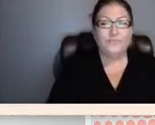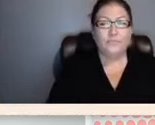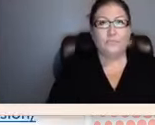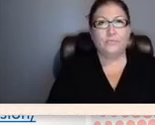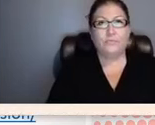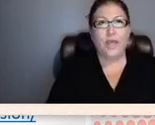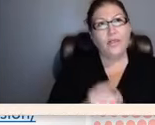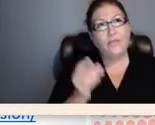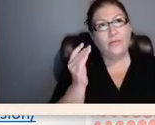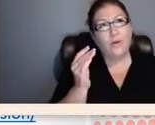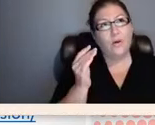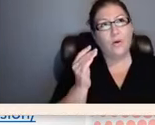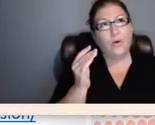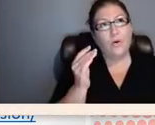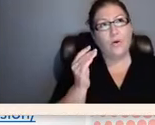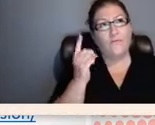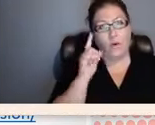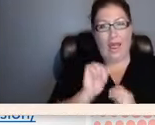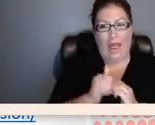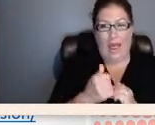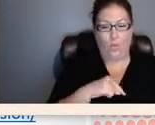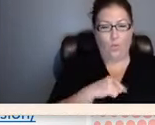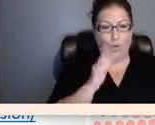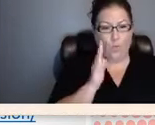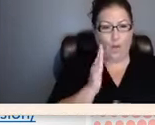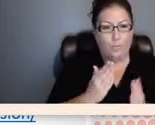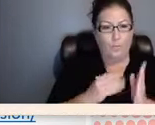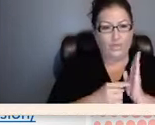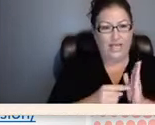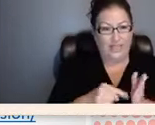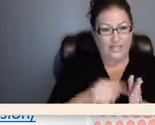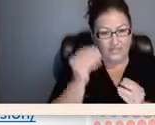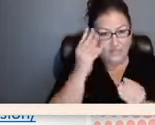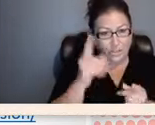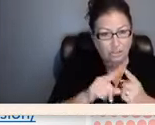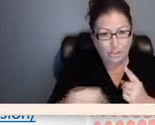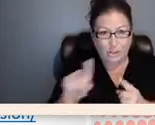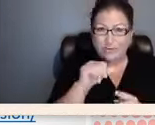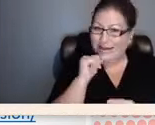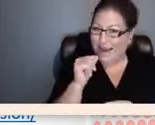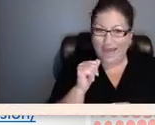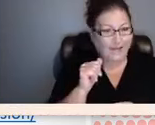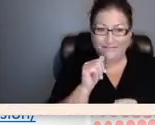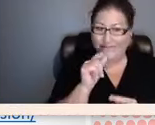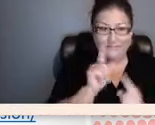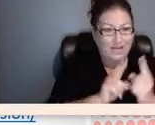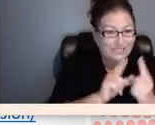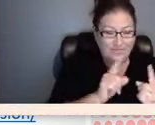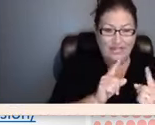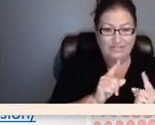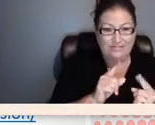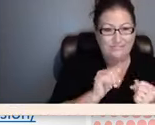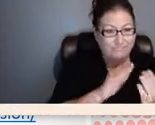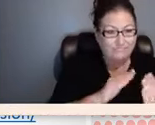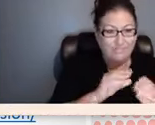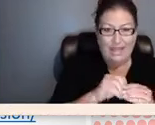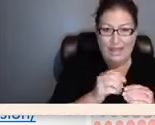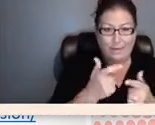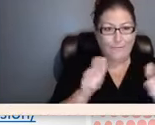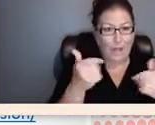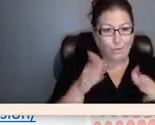were presenting this information to you, not face-to-face in a big room at a